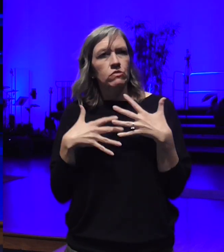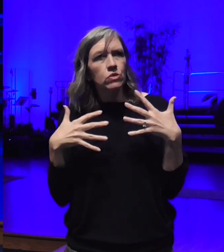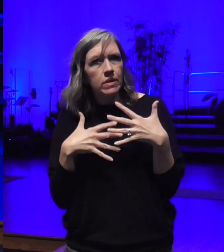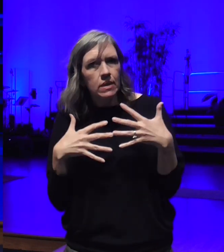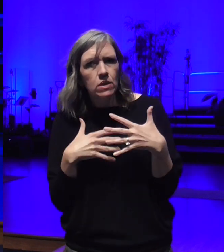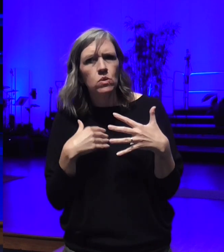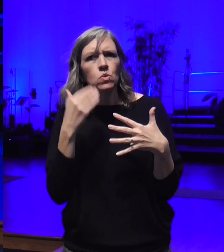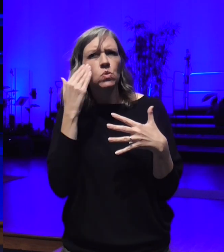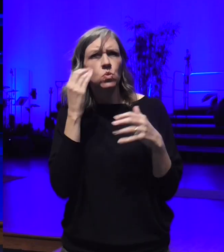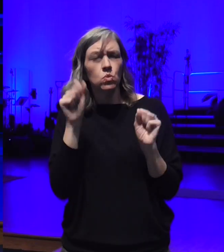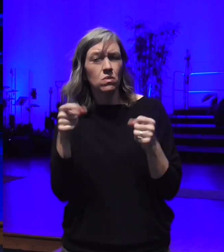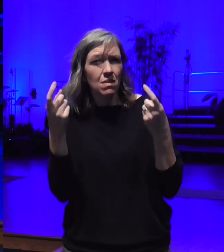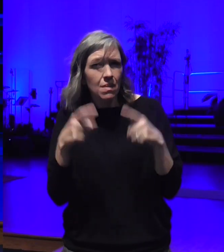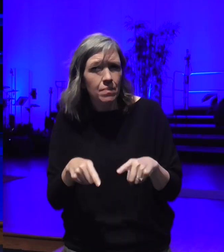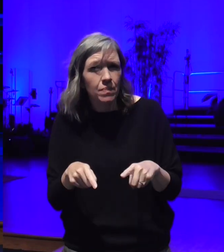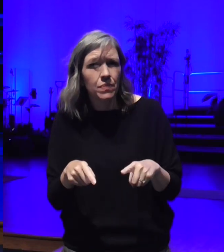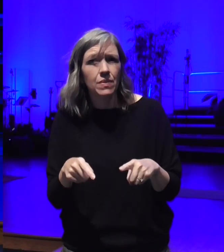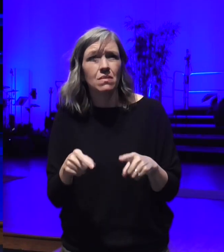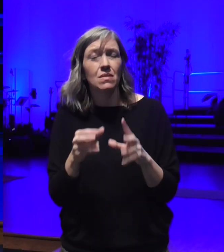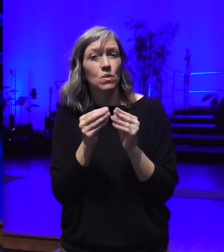of losing him.